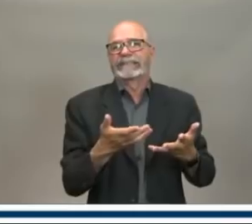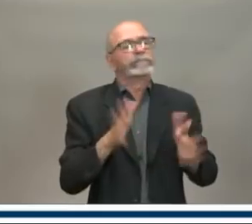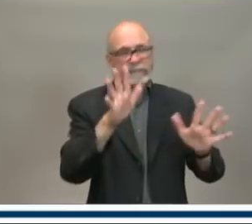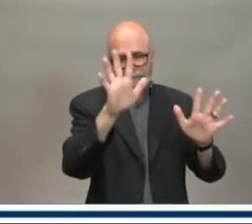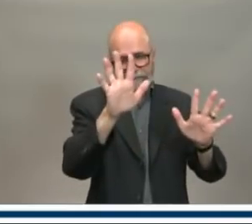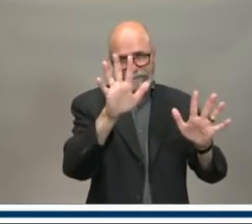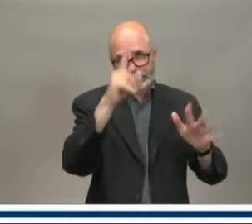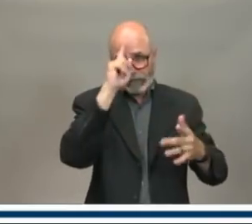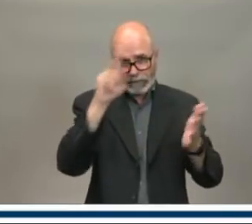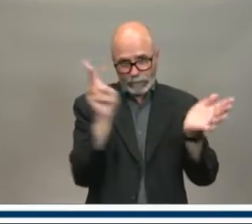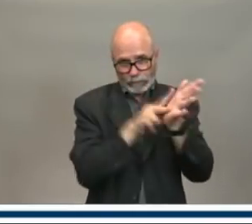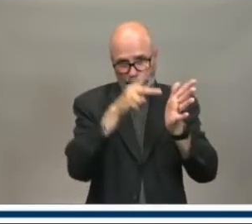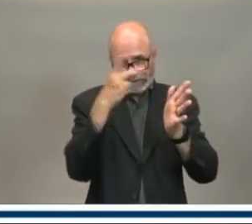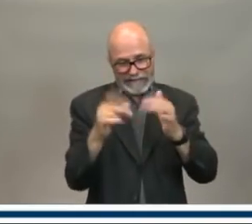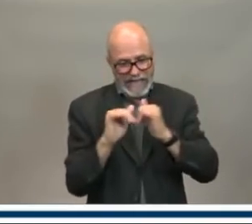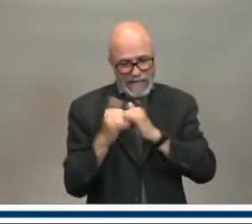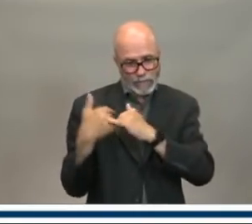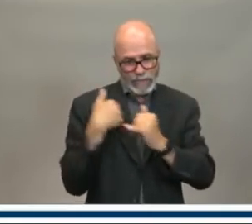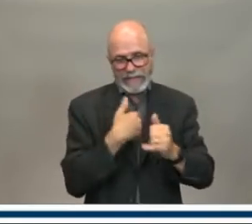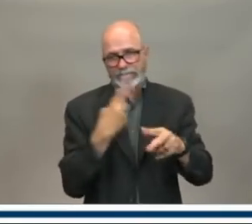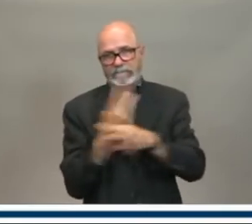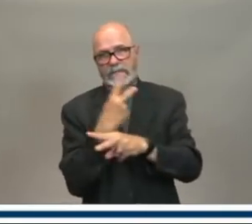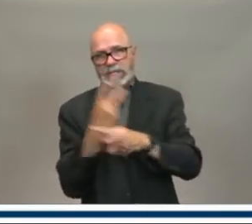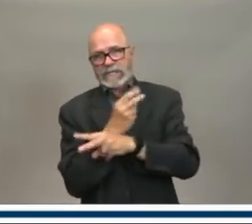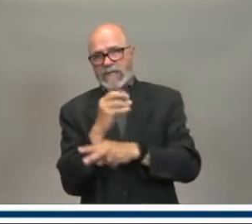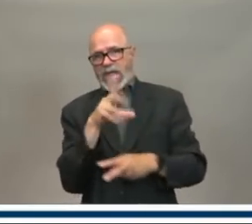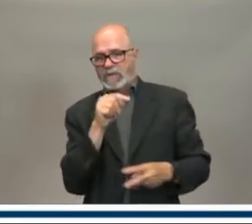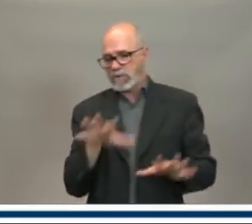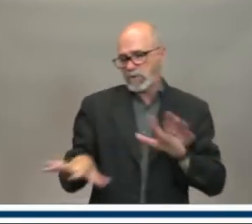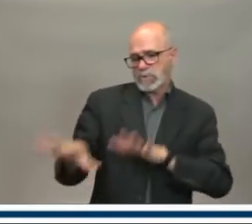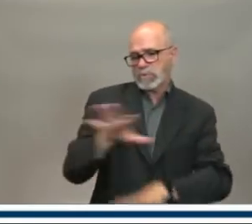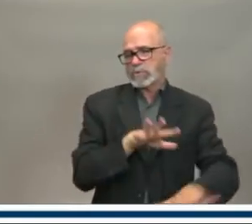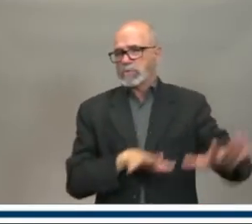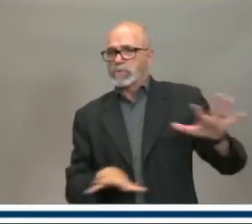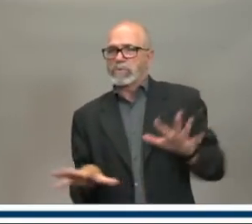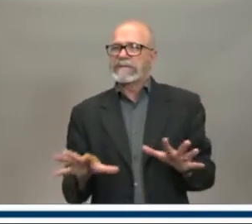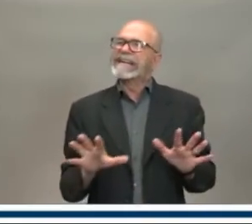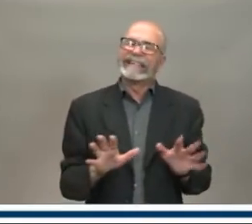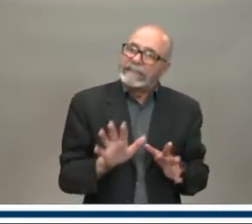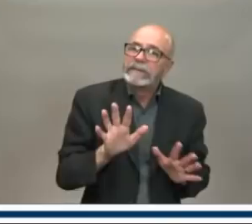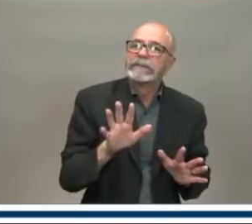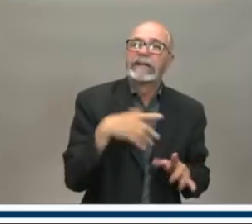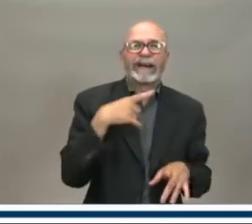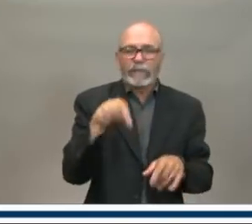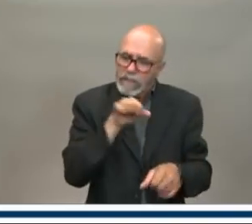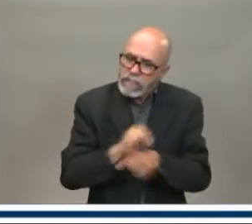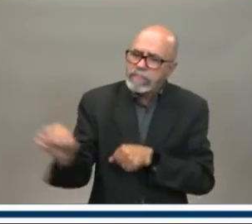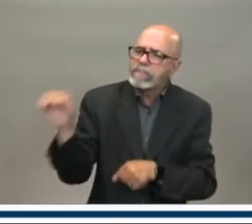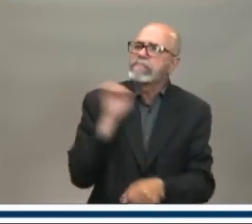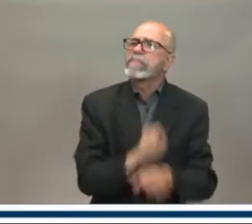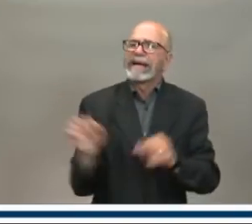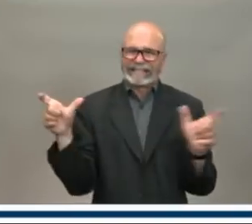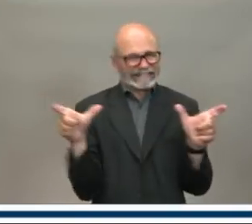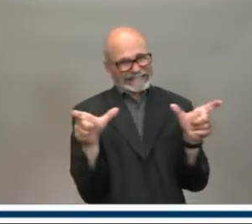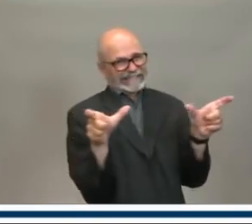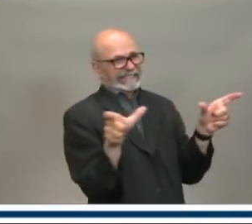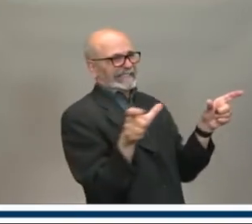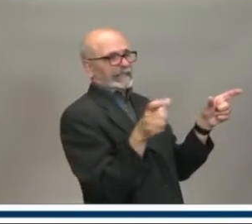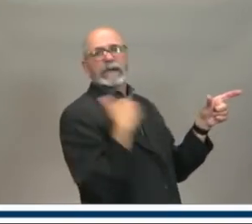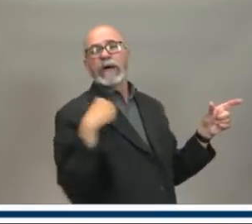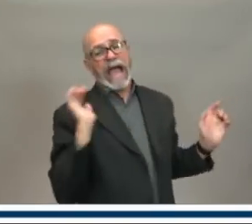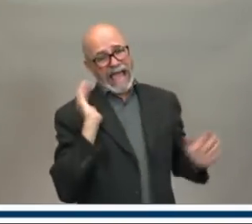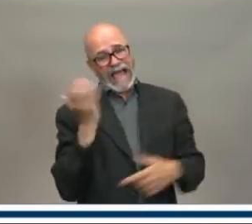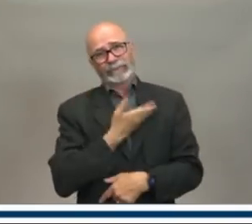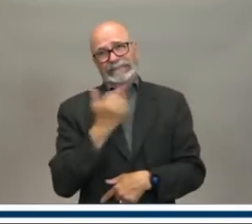close attention to, because it could put all our collective efforts within Canada could be seriously